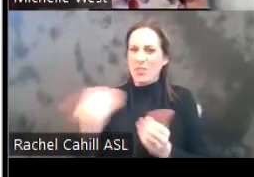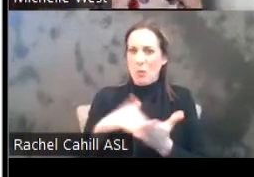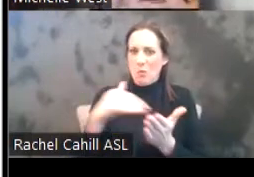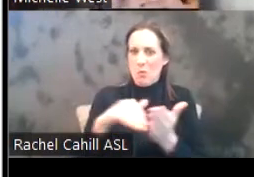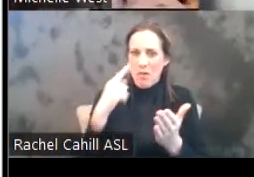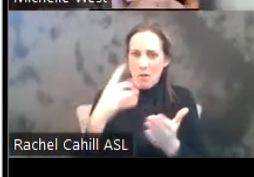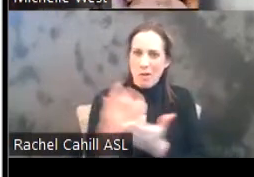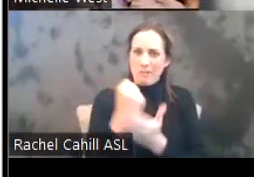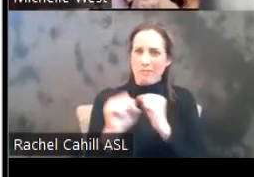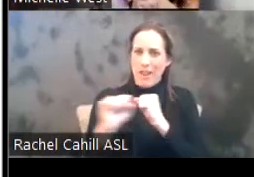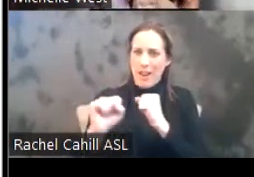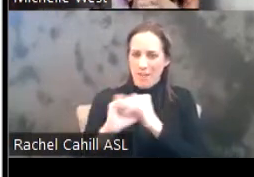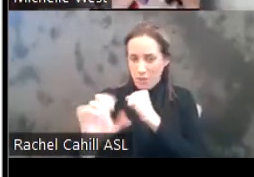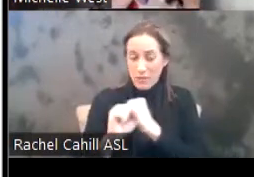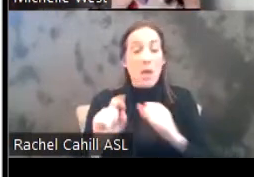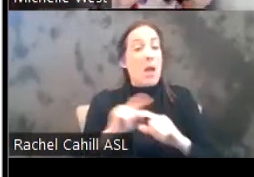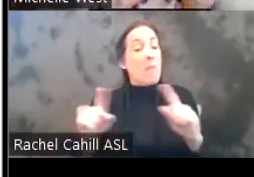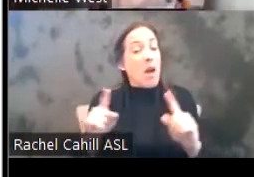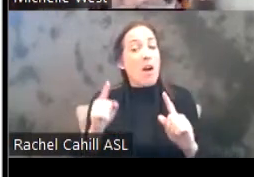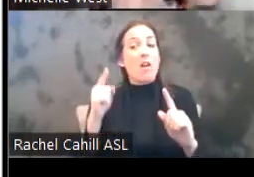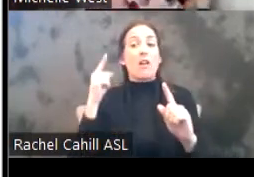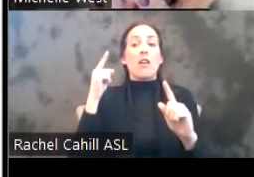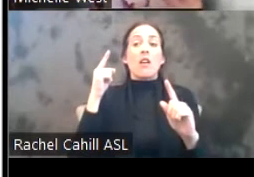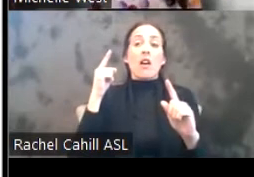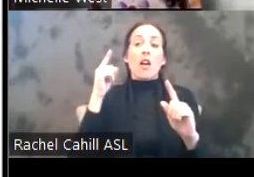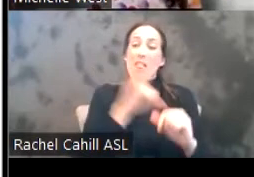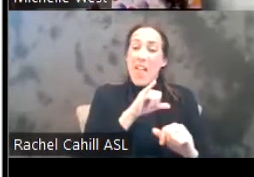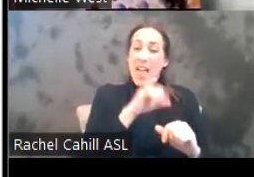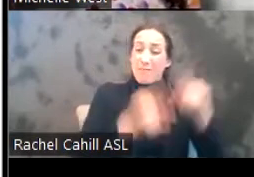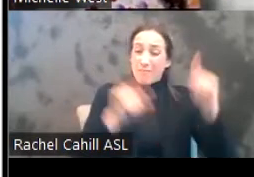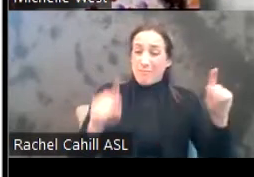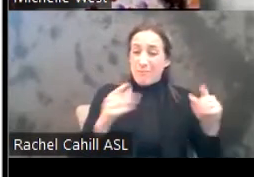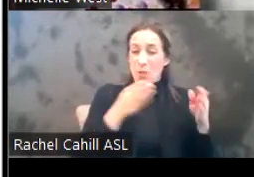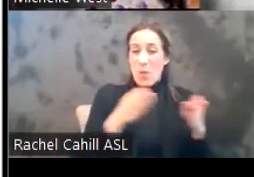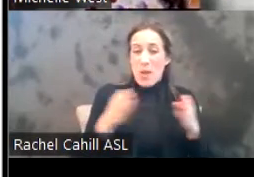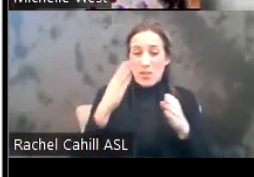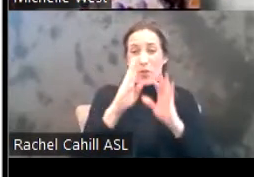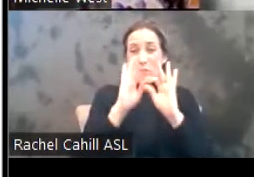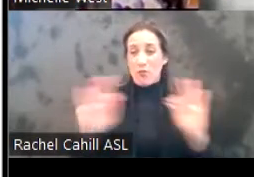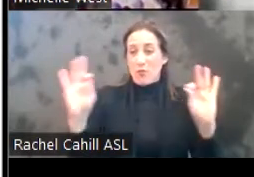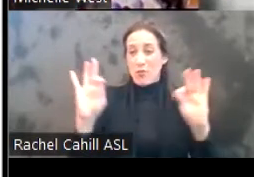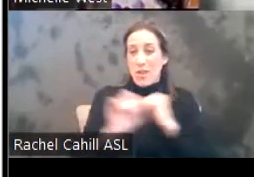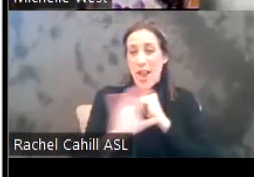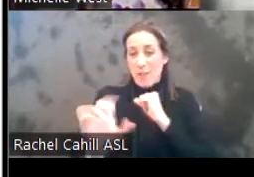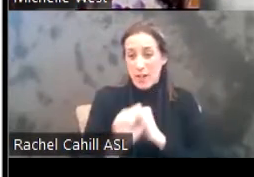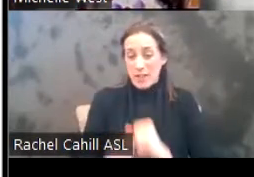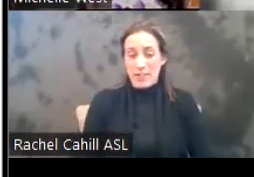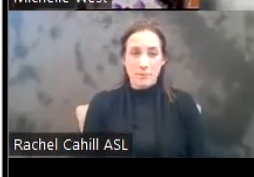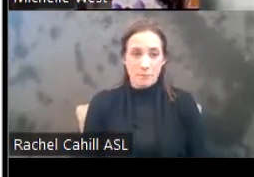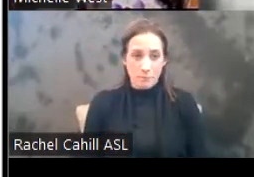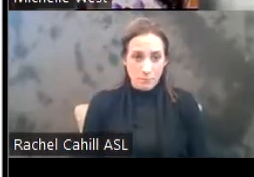something specific to these are all ways to do some free advertising. All